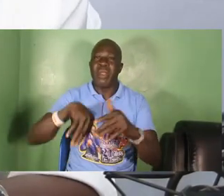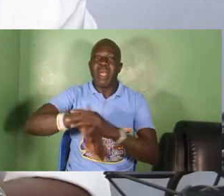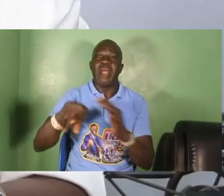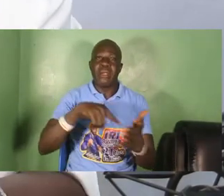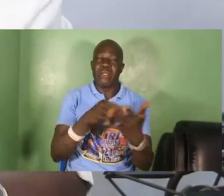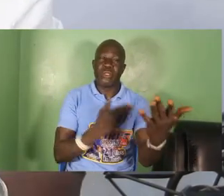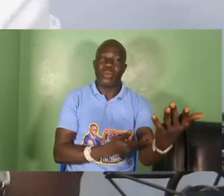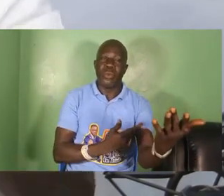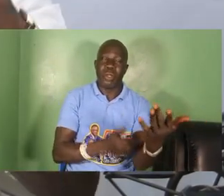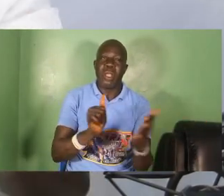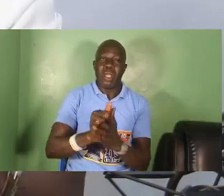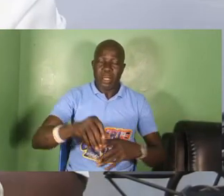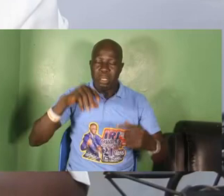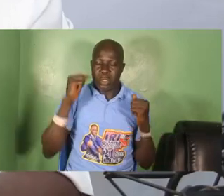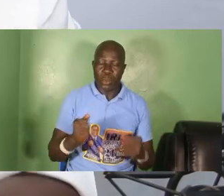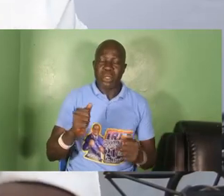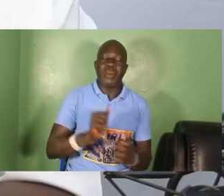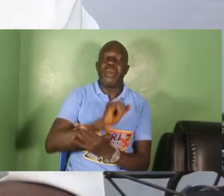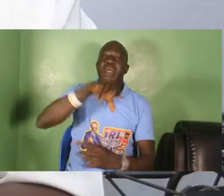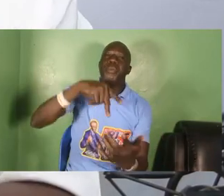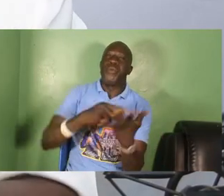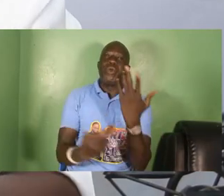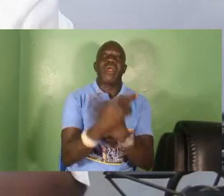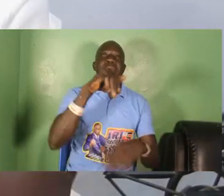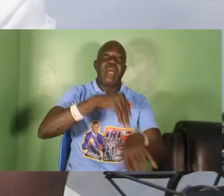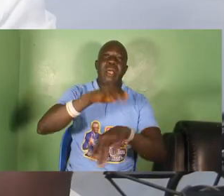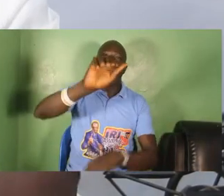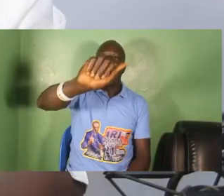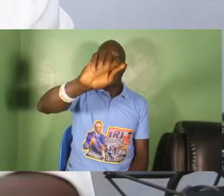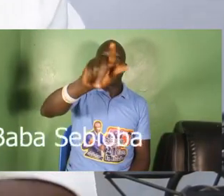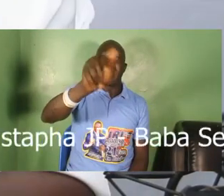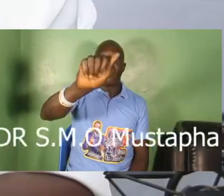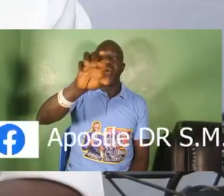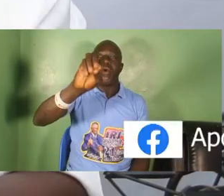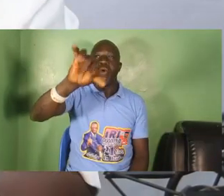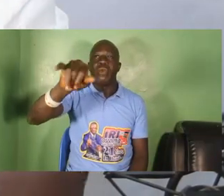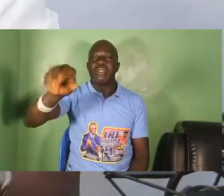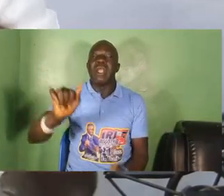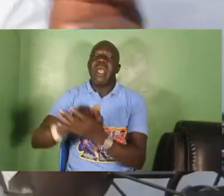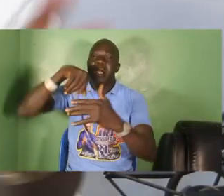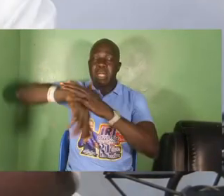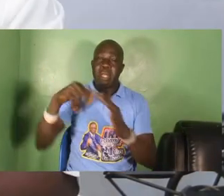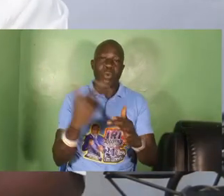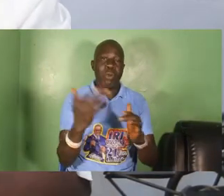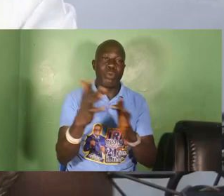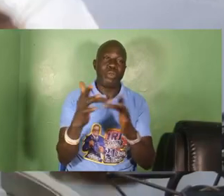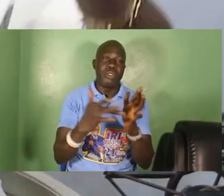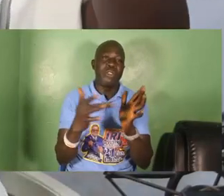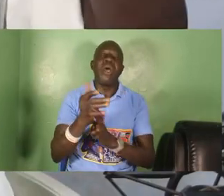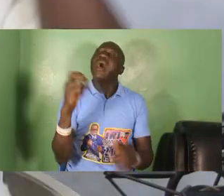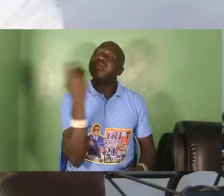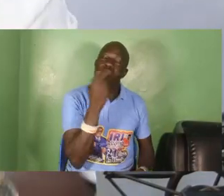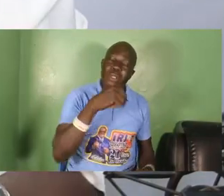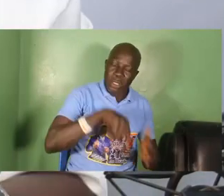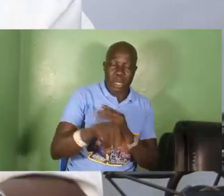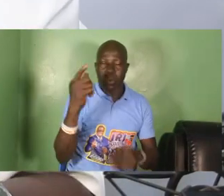laaro yi this morning ipade wa ni agbado oja this program as agbado oja akanse ni adura mu enu ma jale in the name of Jesus mo wu loruko